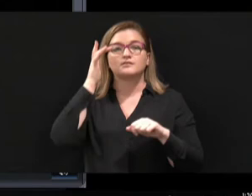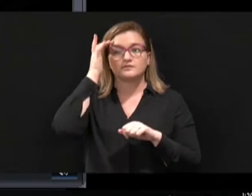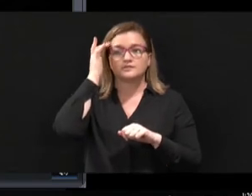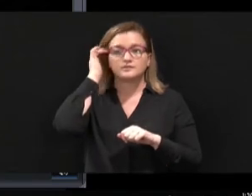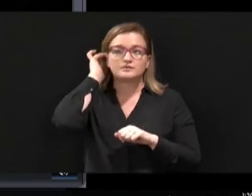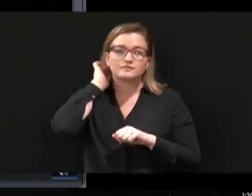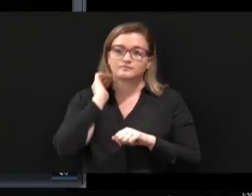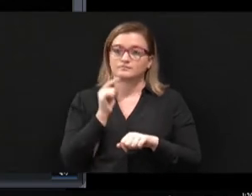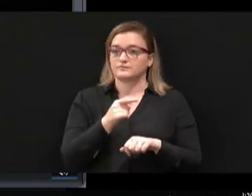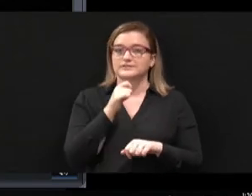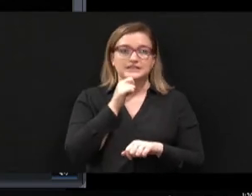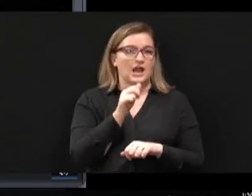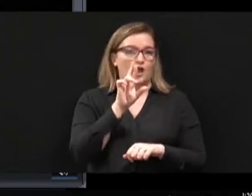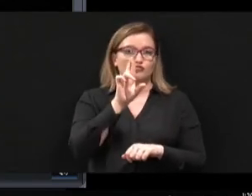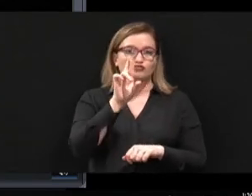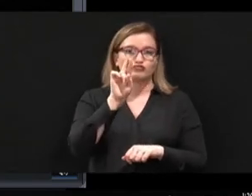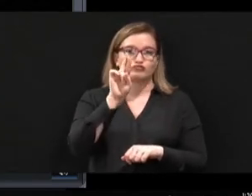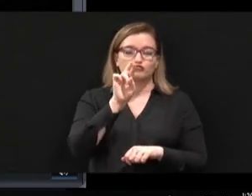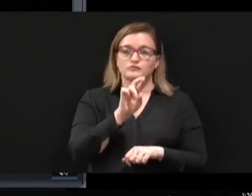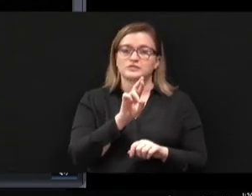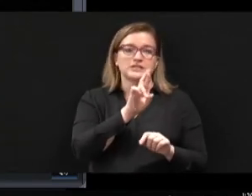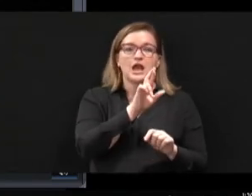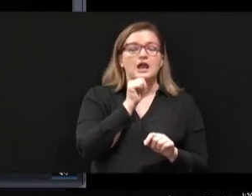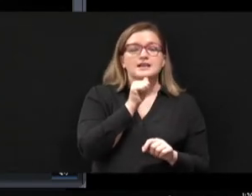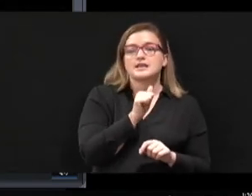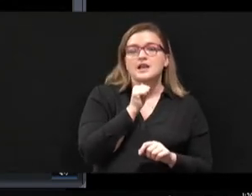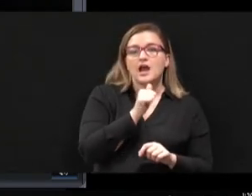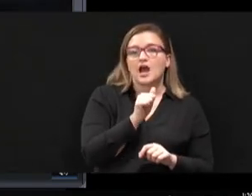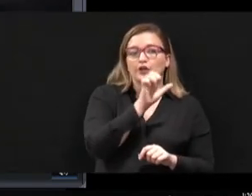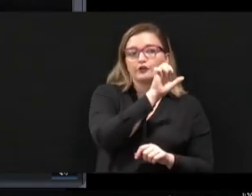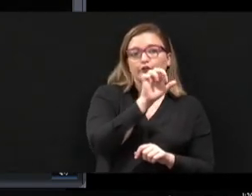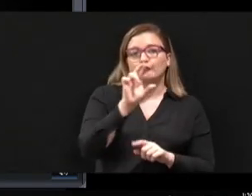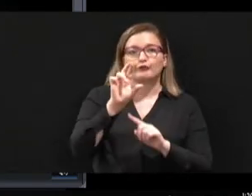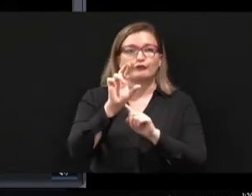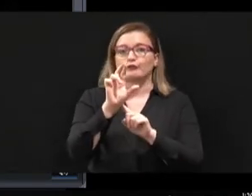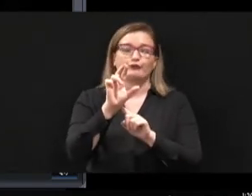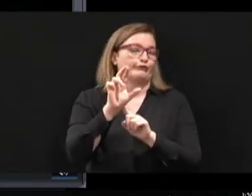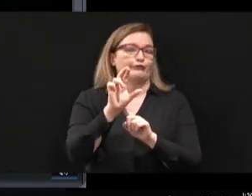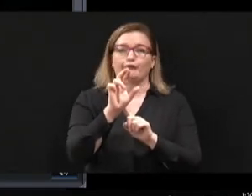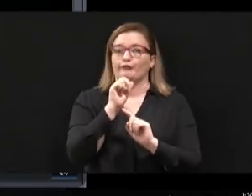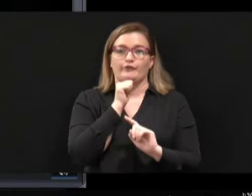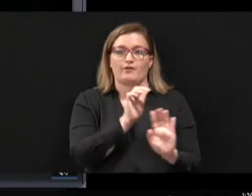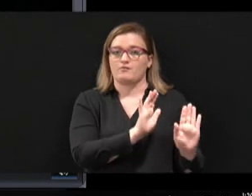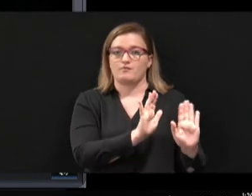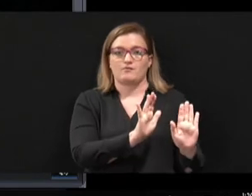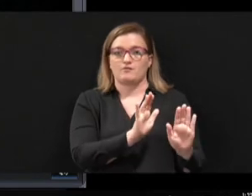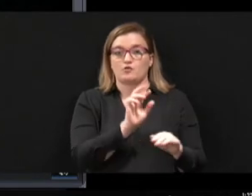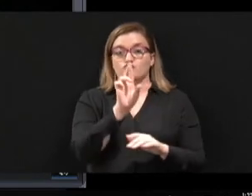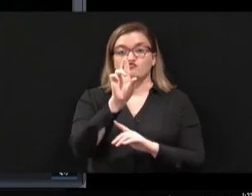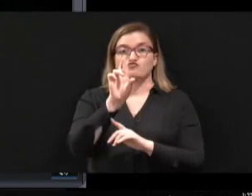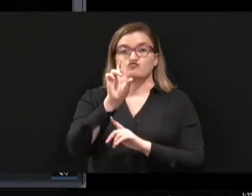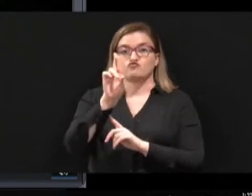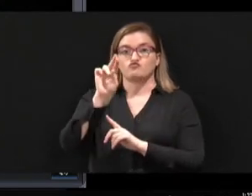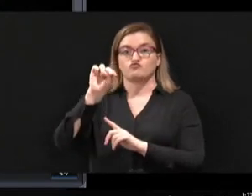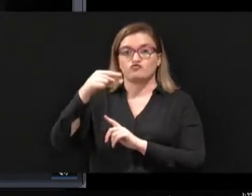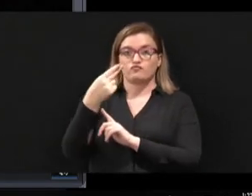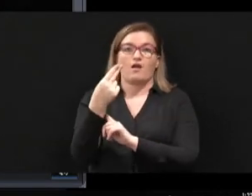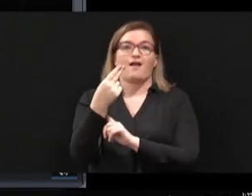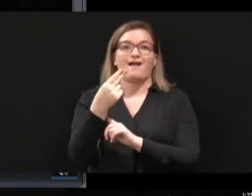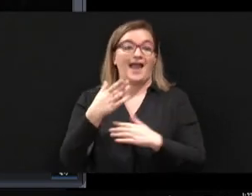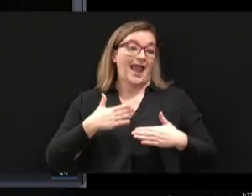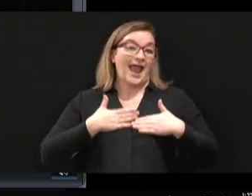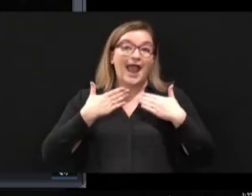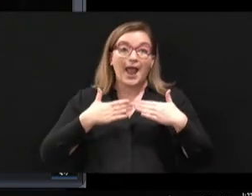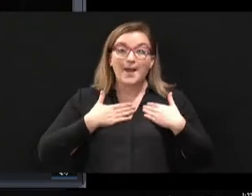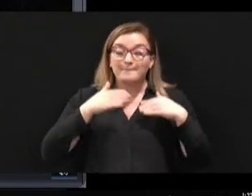This is not r. I mean, this is not r. A lot of people think this is r. It's r. We teach it as a happy puppy